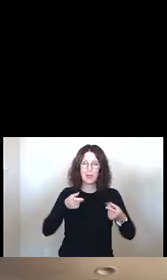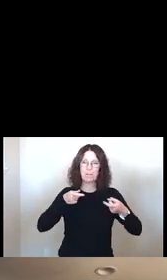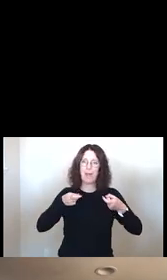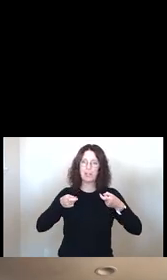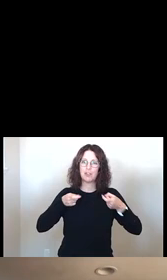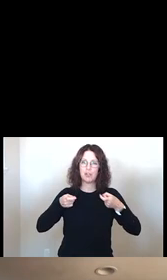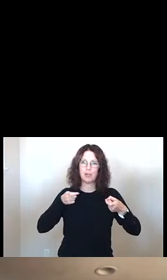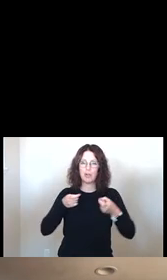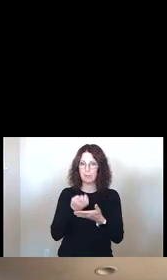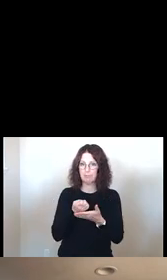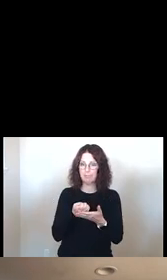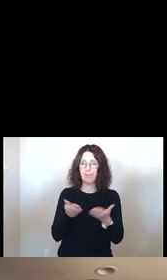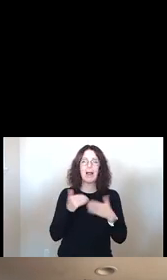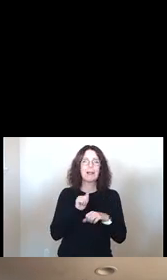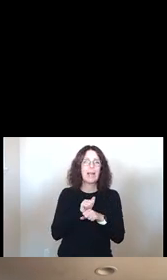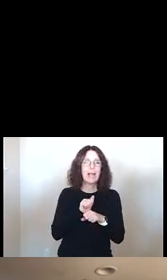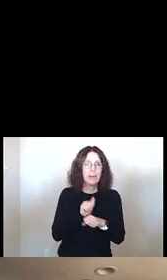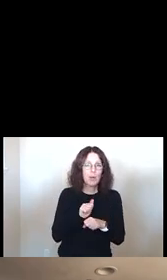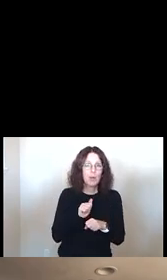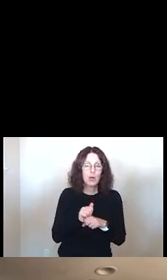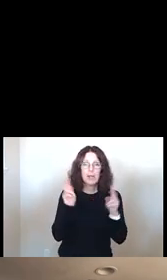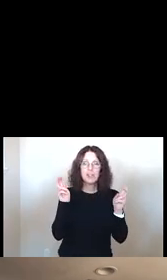labor issues, employment, and how